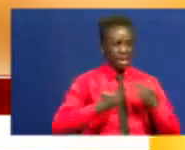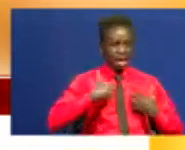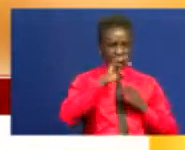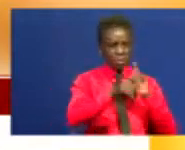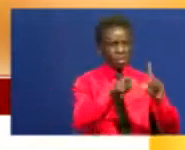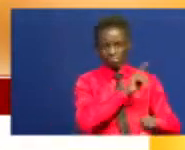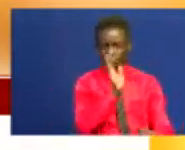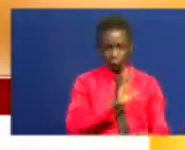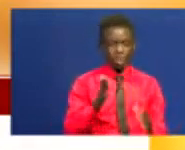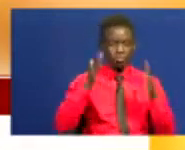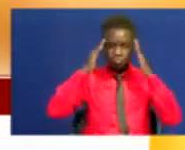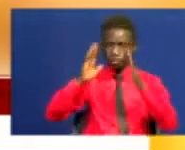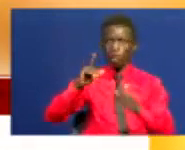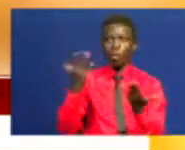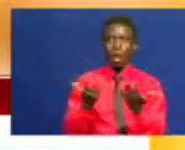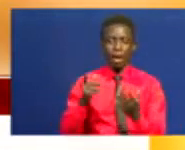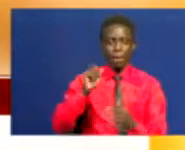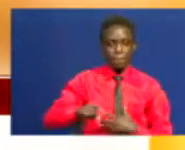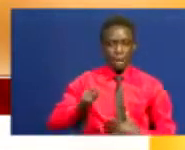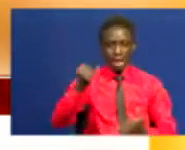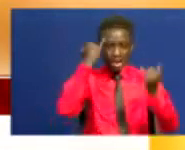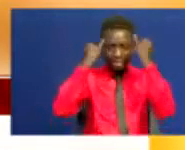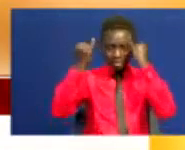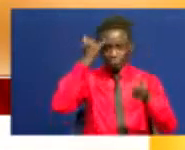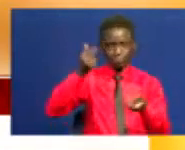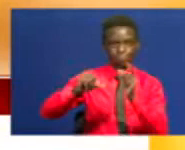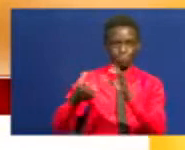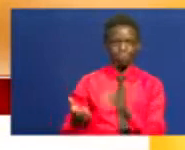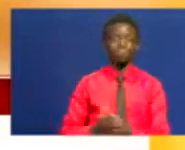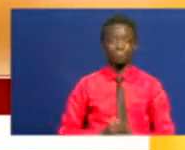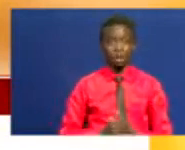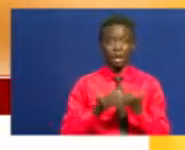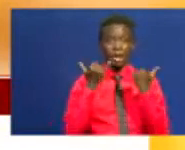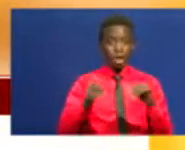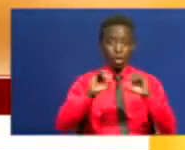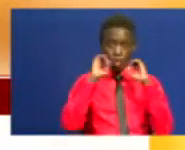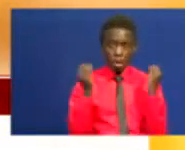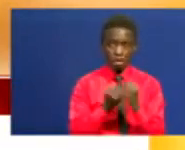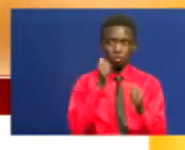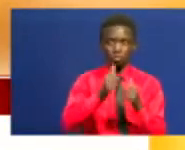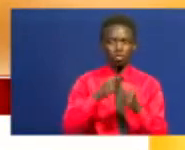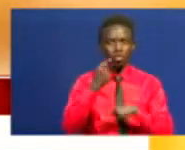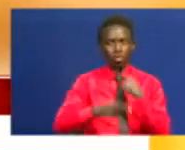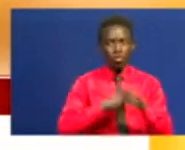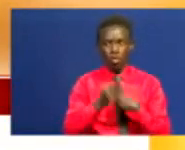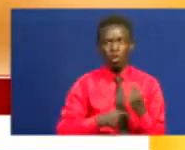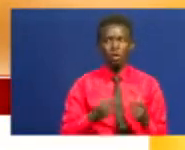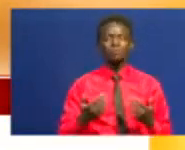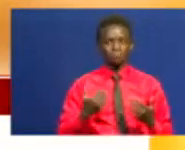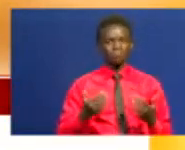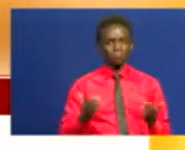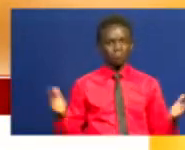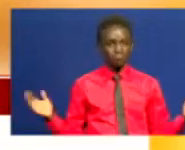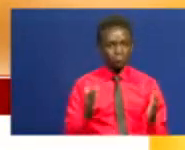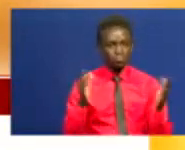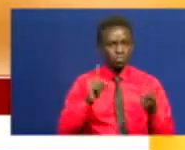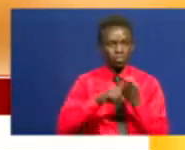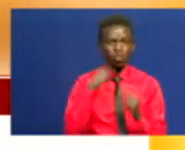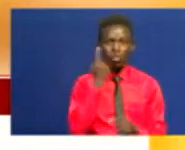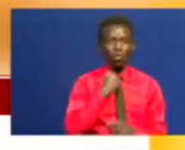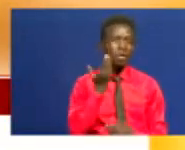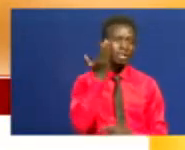to plant-based alternatives. But for now, her organization will continue to appeal to omnivores to develop a taste bud